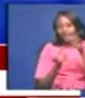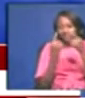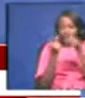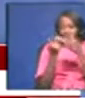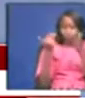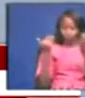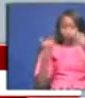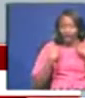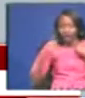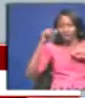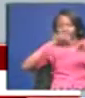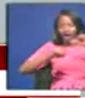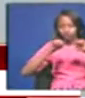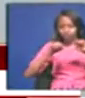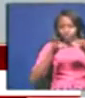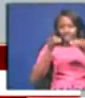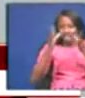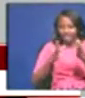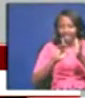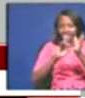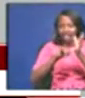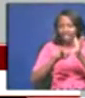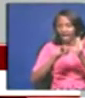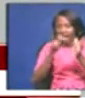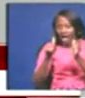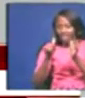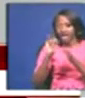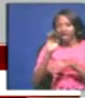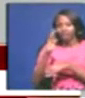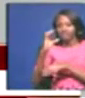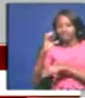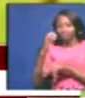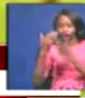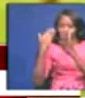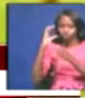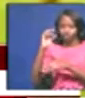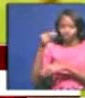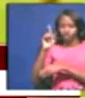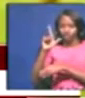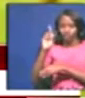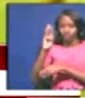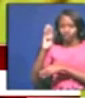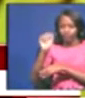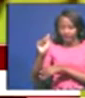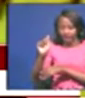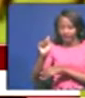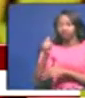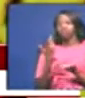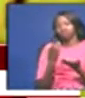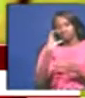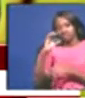capacity before her role was taken up by former IBC Chair Ezra Chiloba. Davis Chirchir, a close ally of William